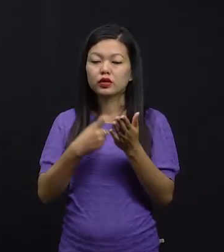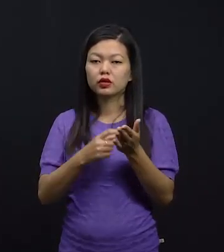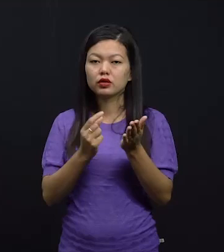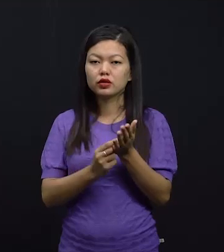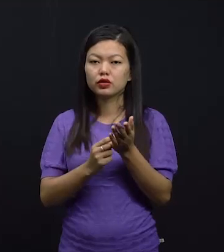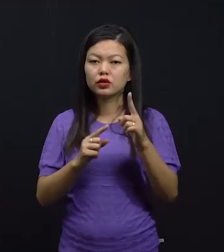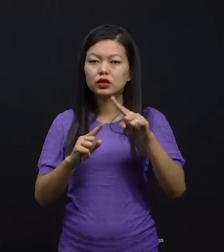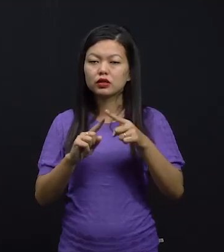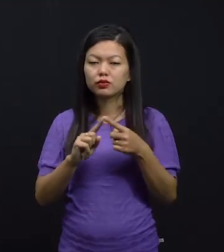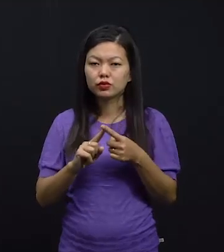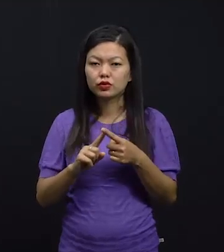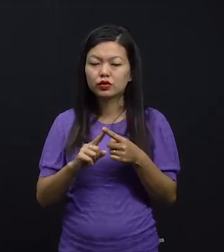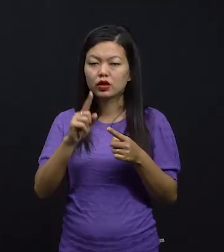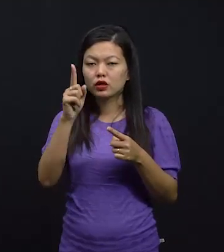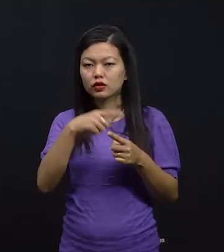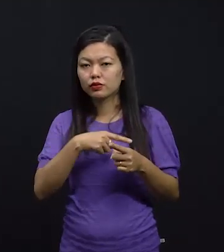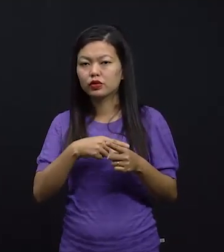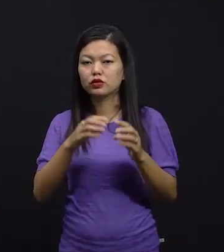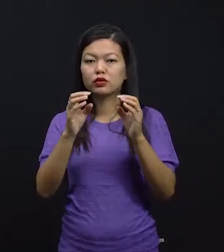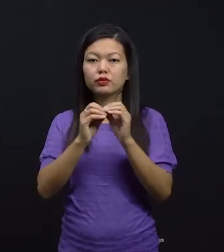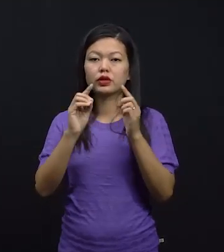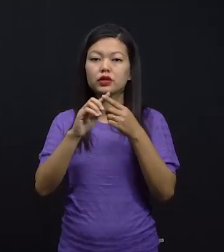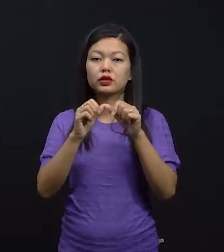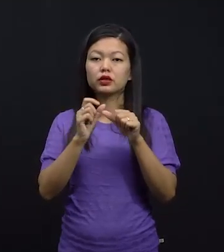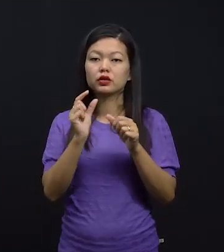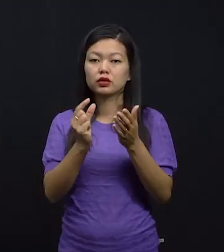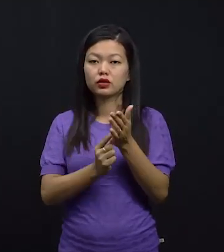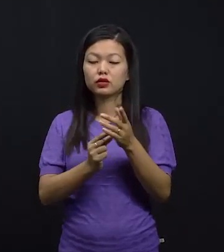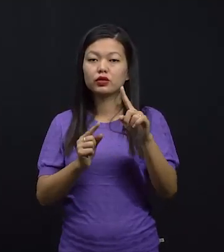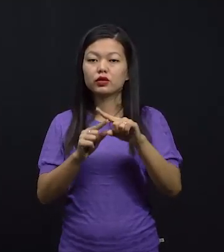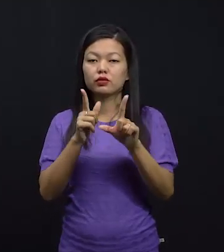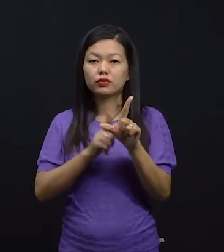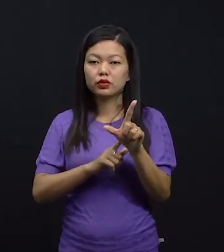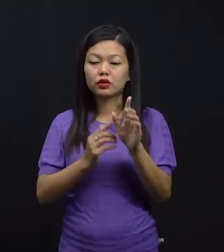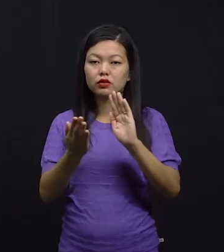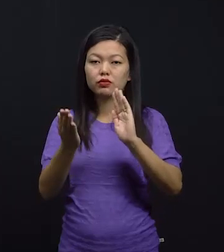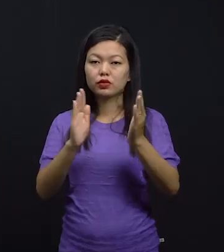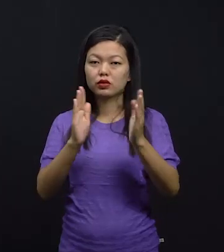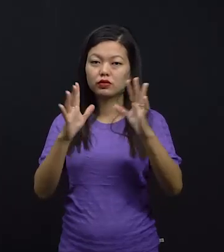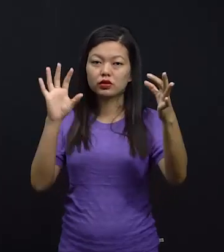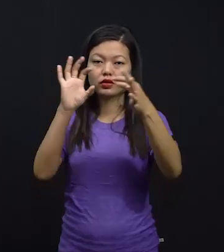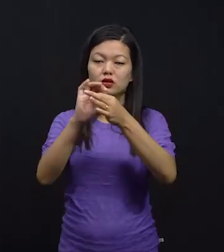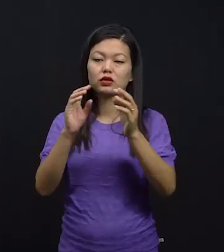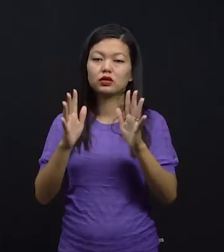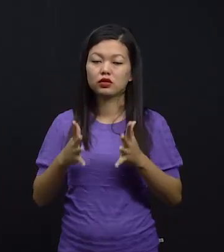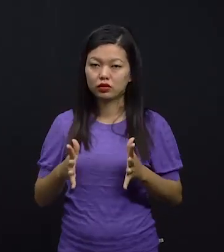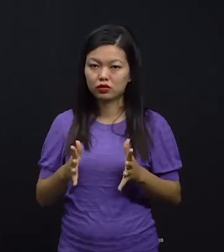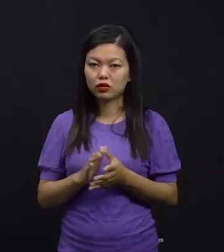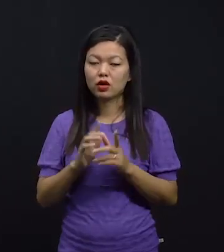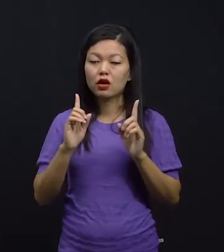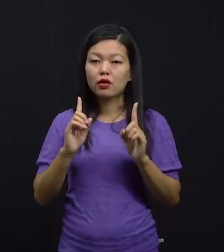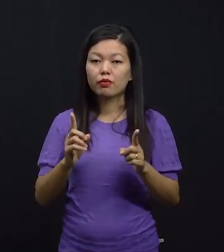contrast in our literal use. It is something in total contrast to beauty. But he brought these two